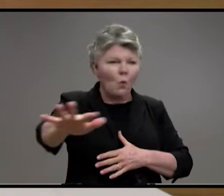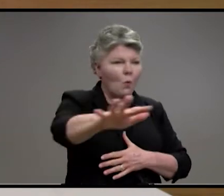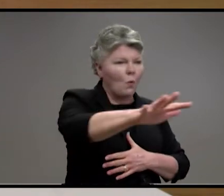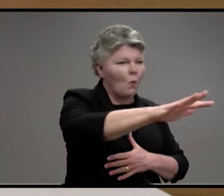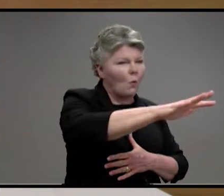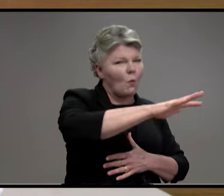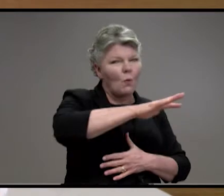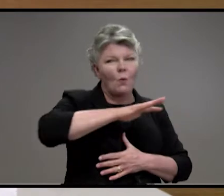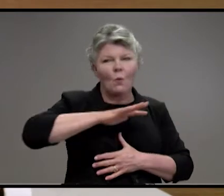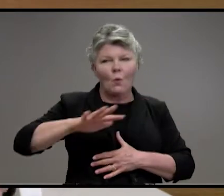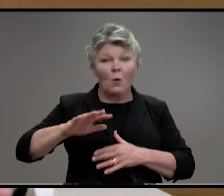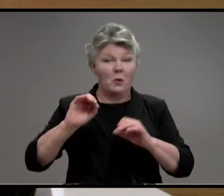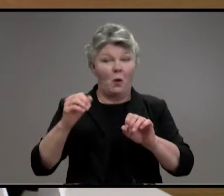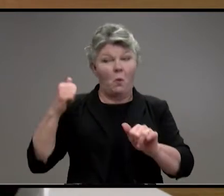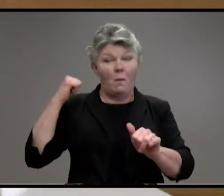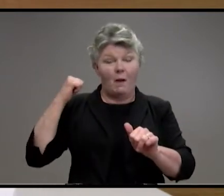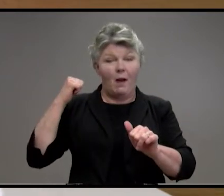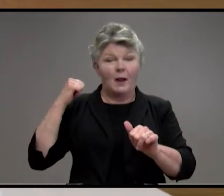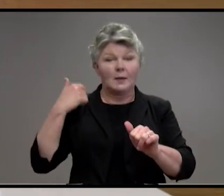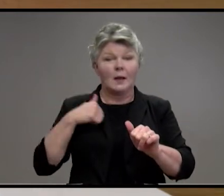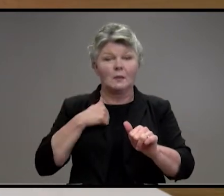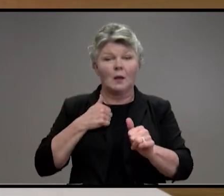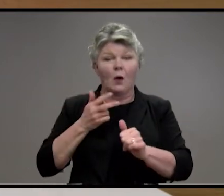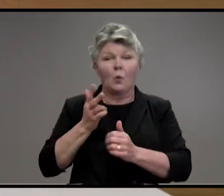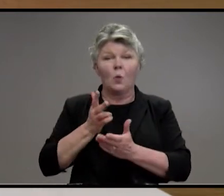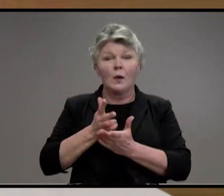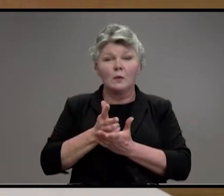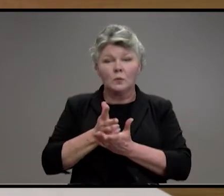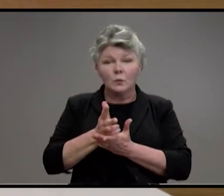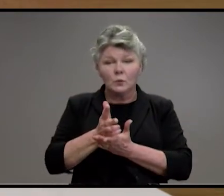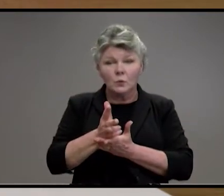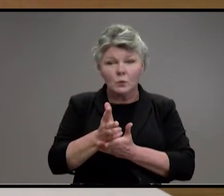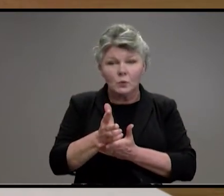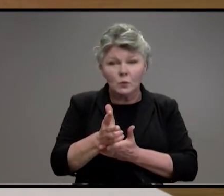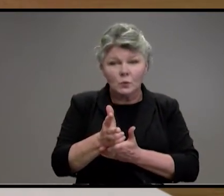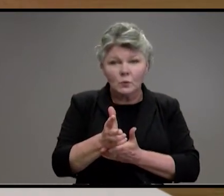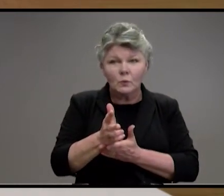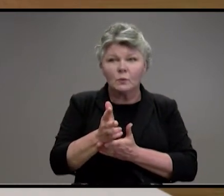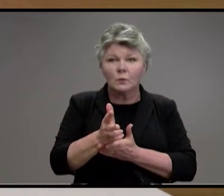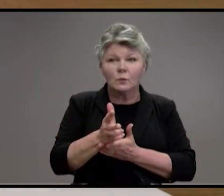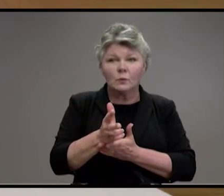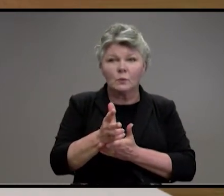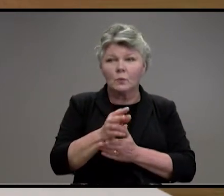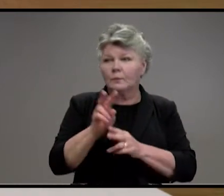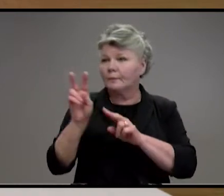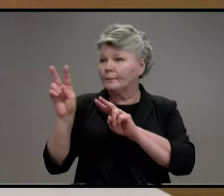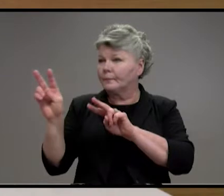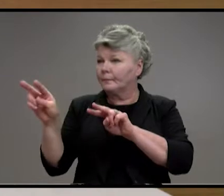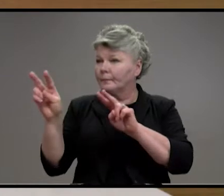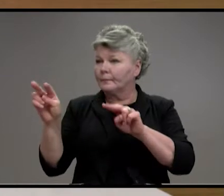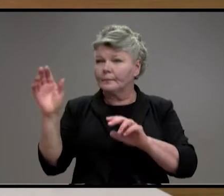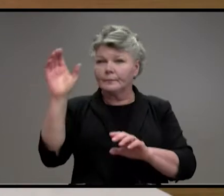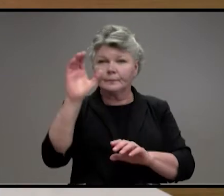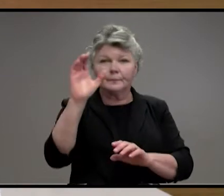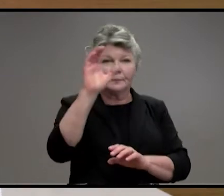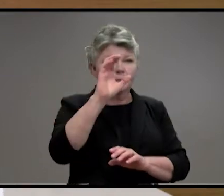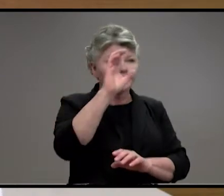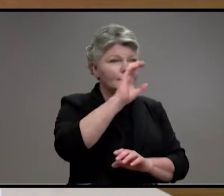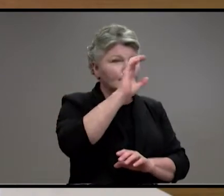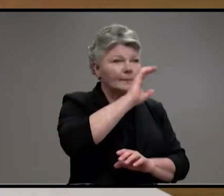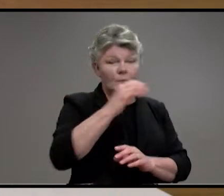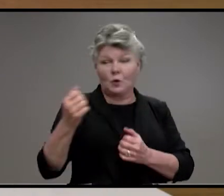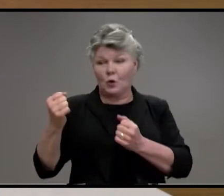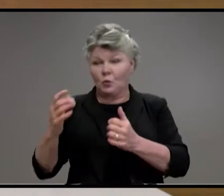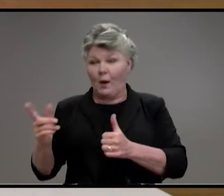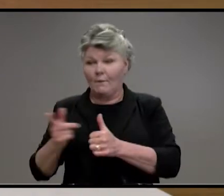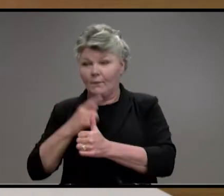Thankfully, no one was behind us, so we slowed the car to a crawl and we scanned the fields for our quarry. The driver was the